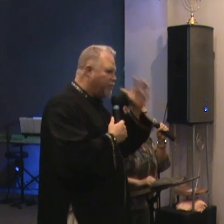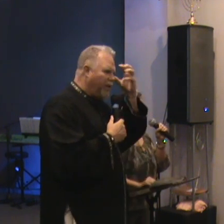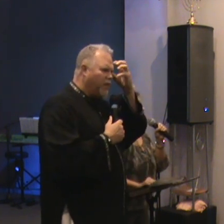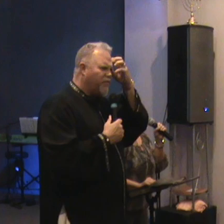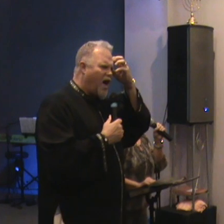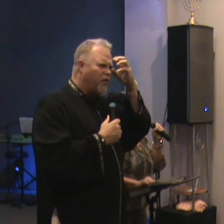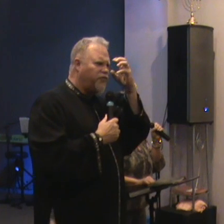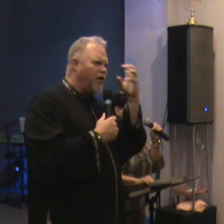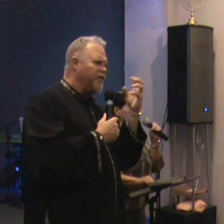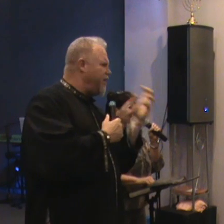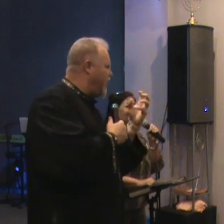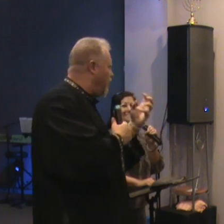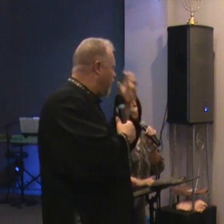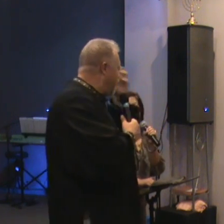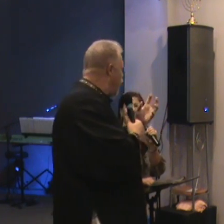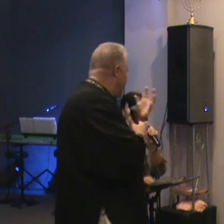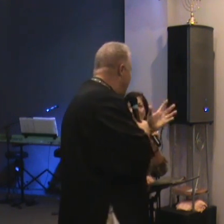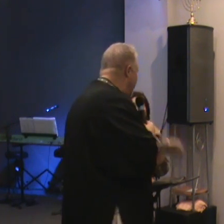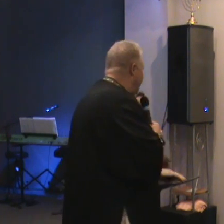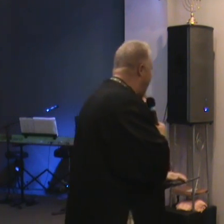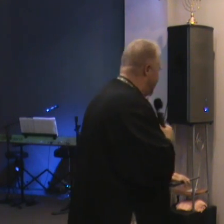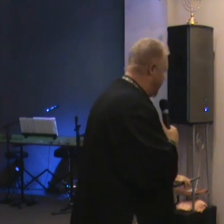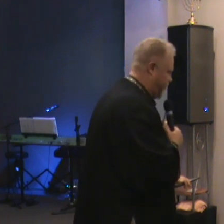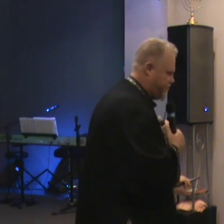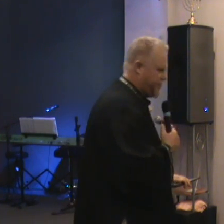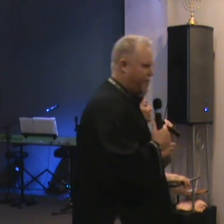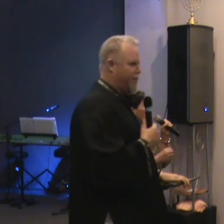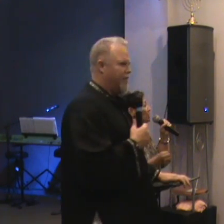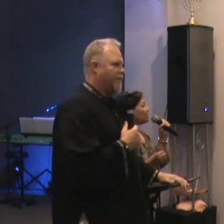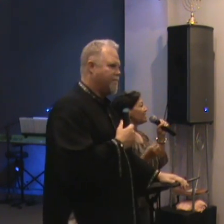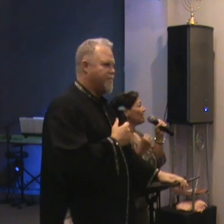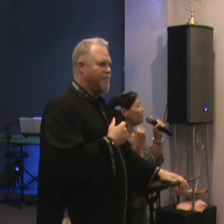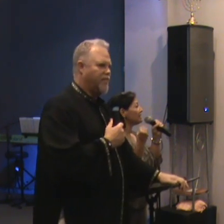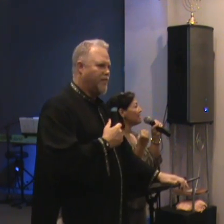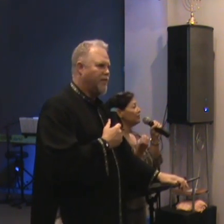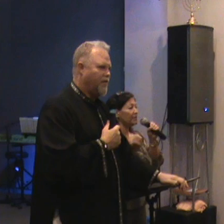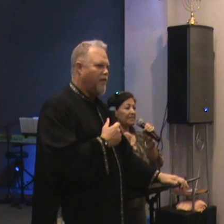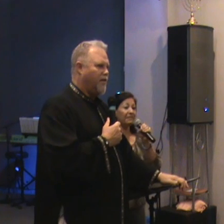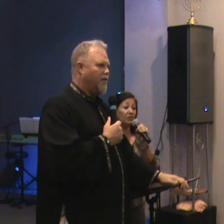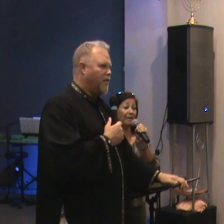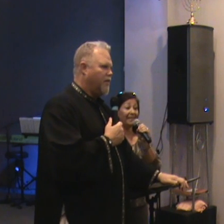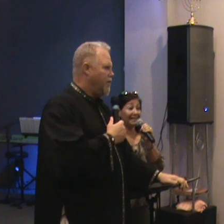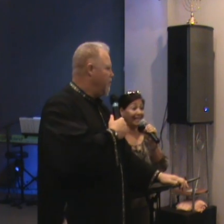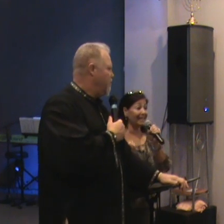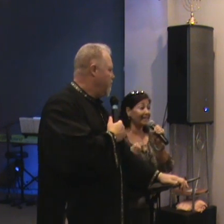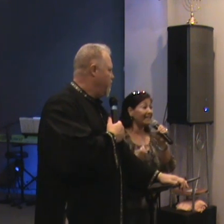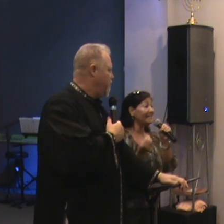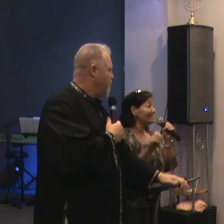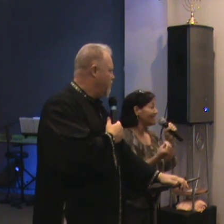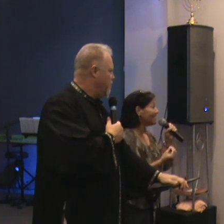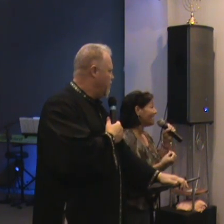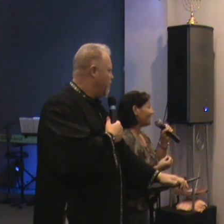día. The people of God are starting to take on a third day mentality. El pueblo de Dios está comenzando a recibir una mentalidad